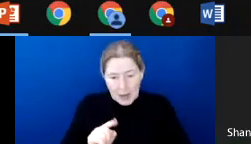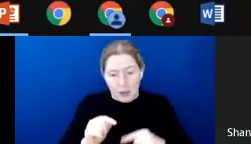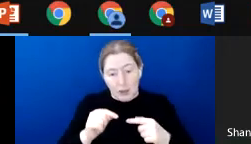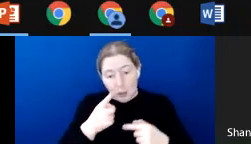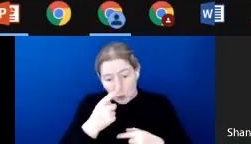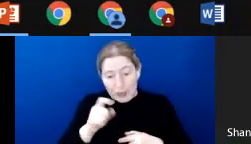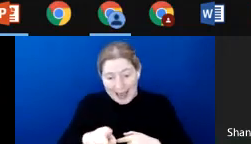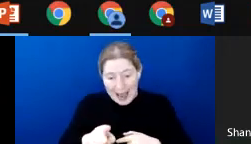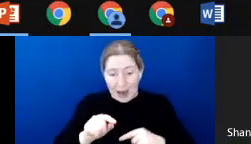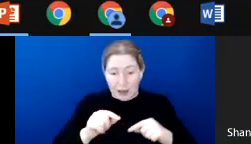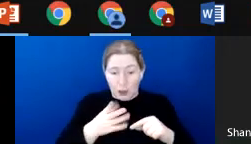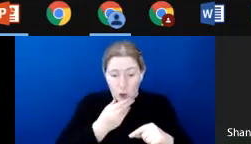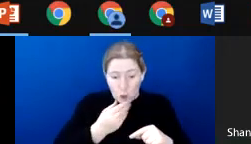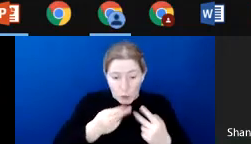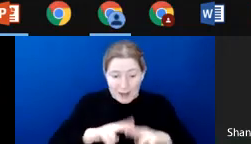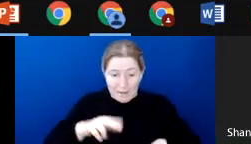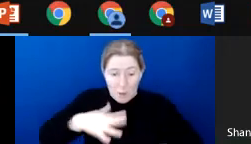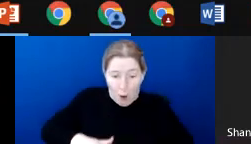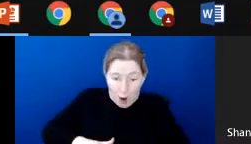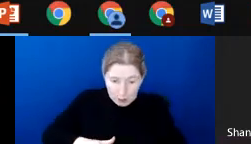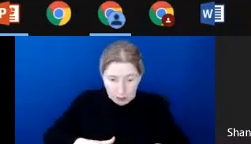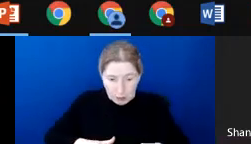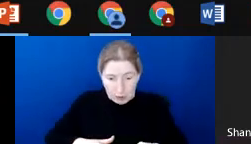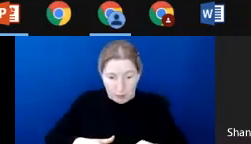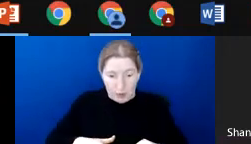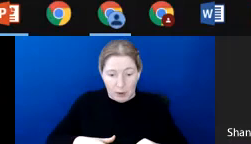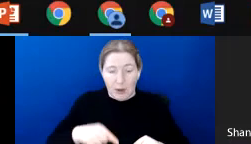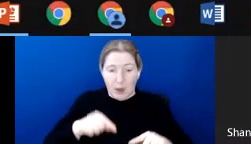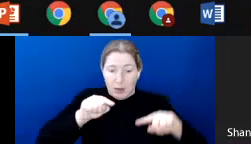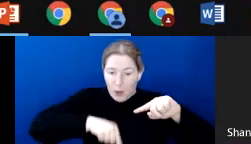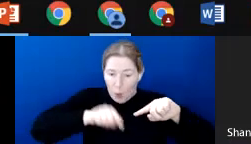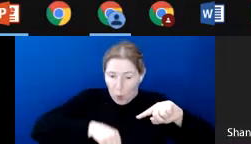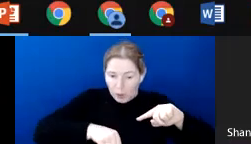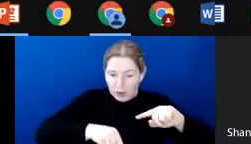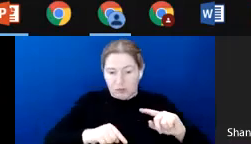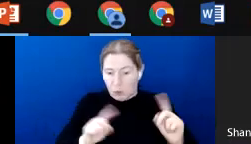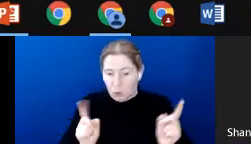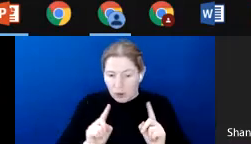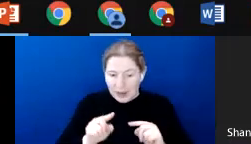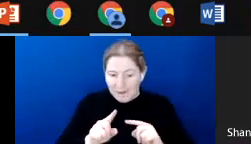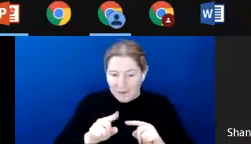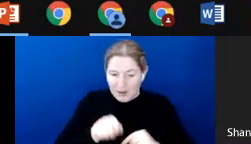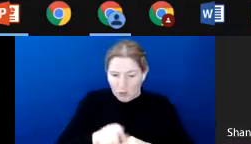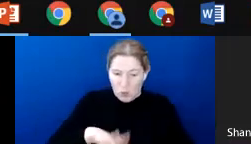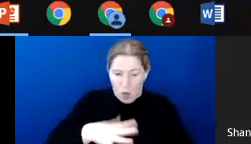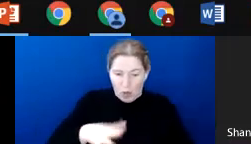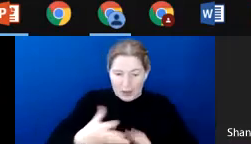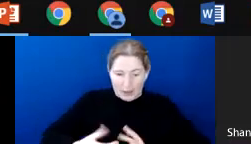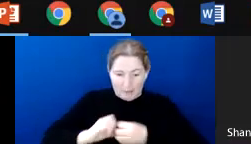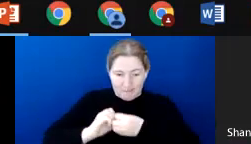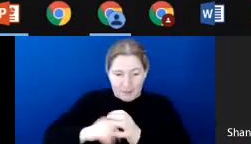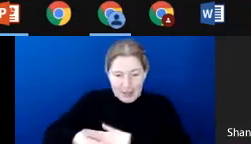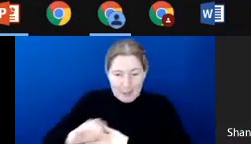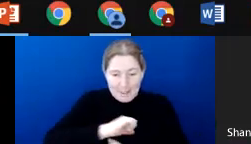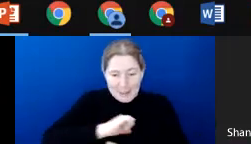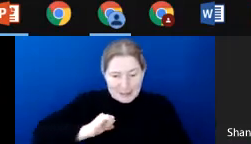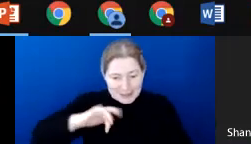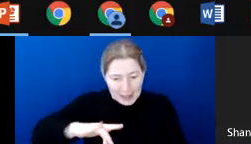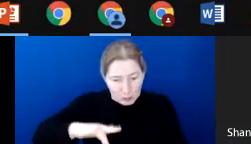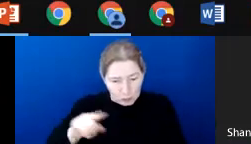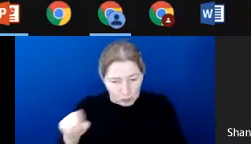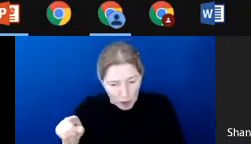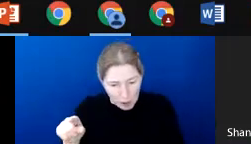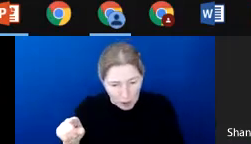are the dimensions that you have set up inside your Business Central, easy for the user to pick